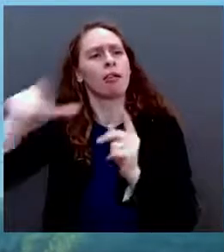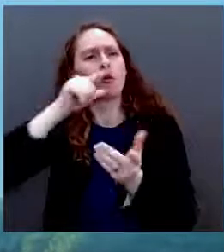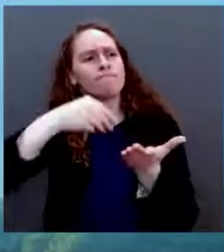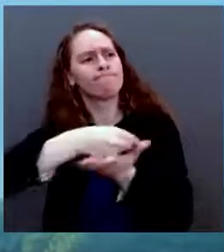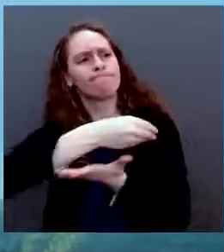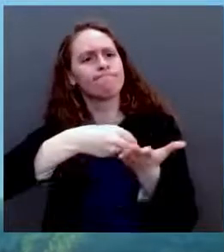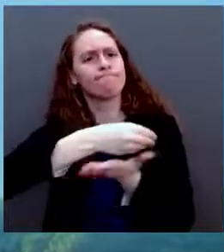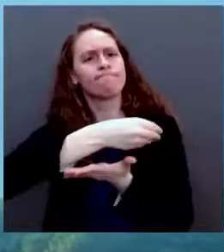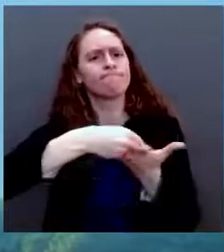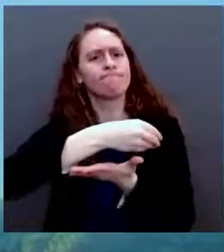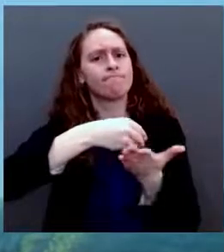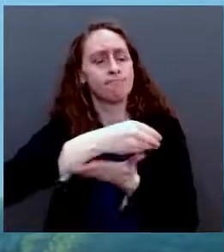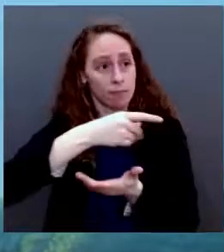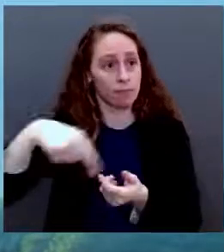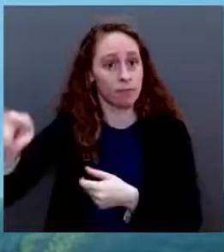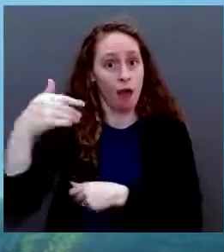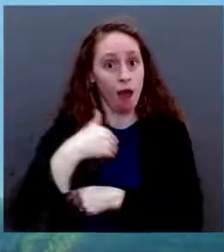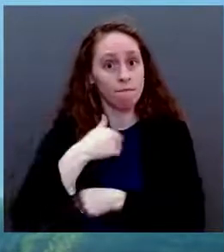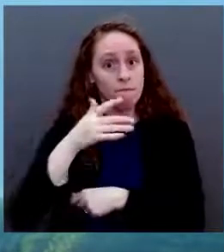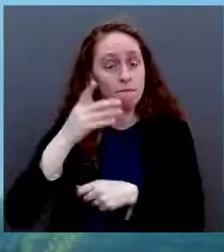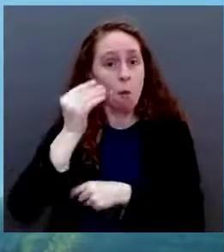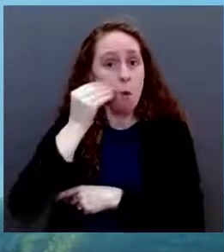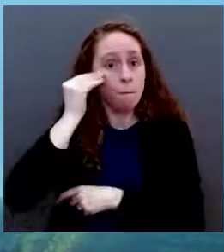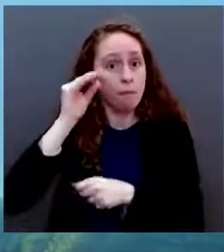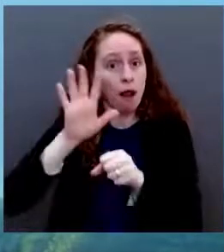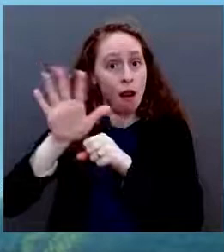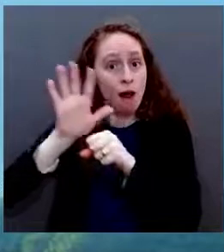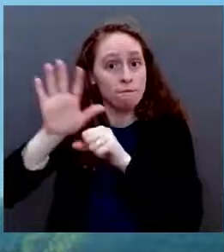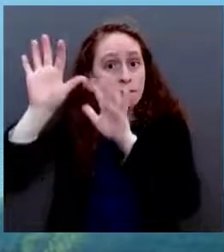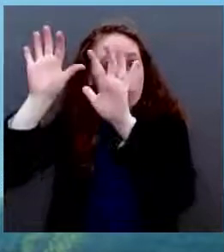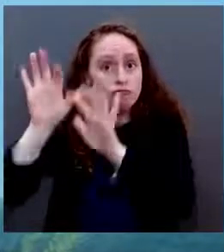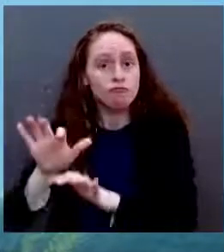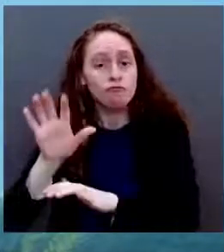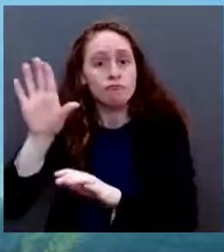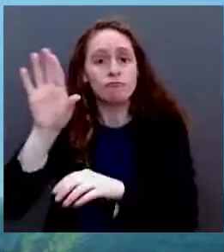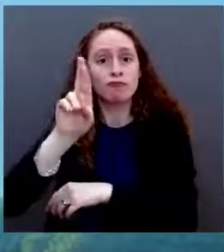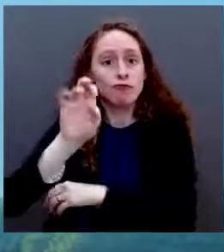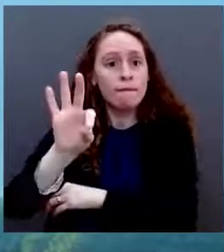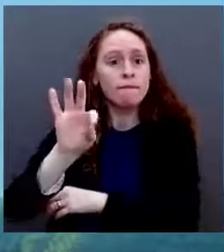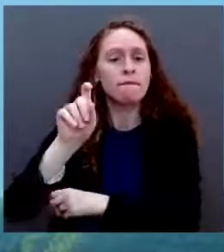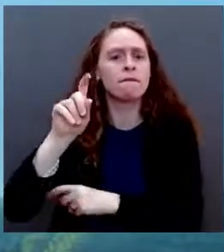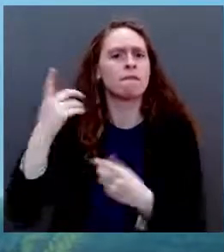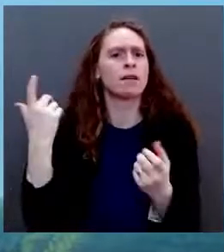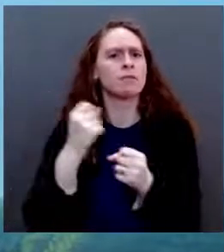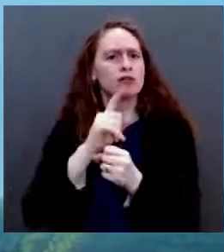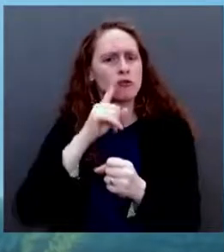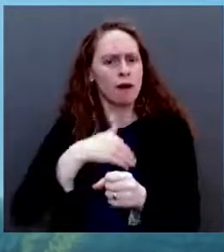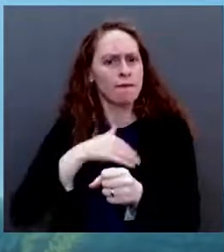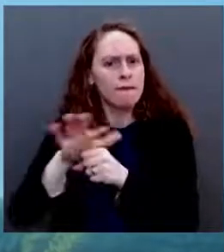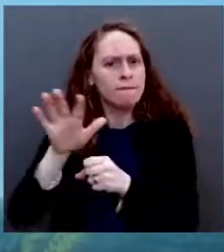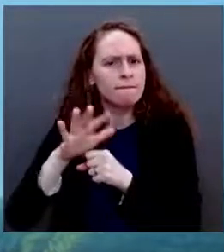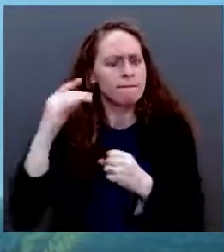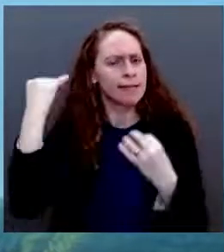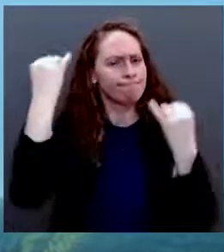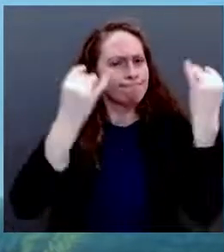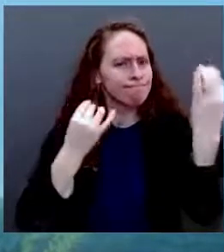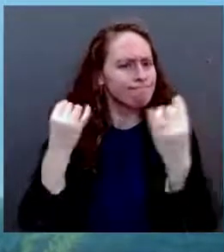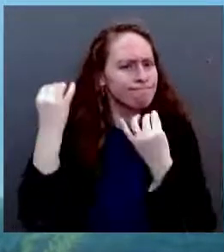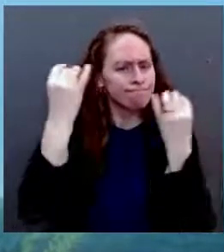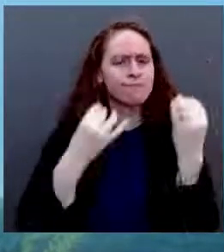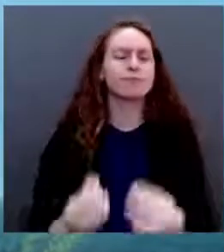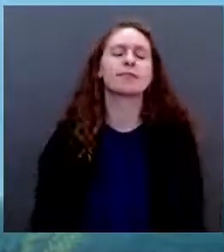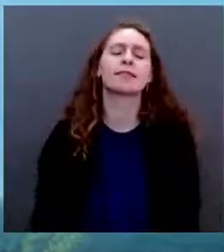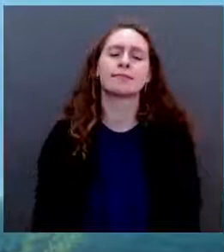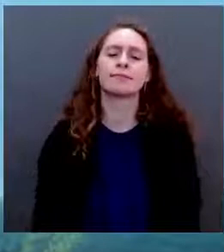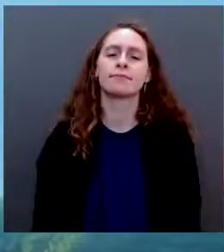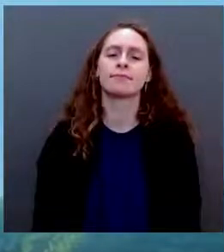Justice Department's Antitrust Division has been active in implementing the sound policy measures suggested in the President's executive